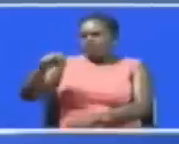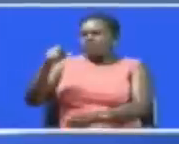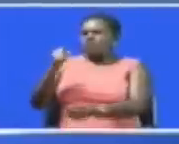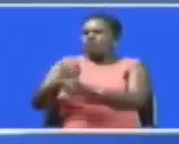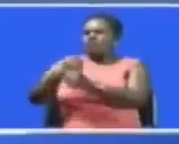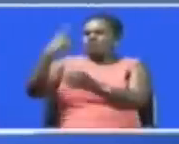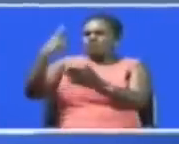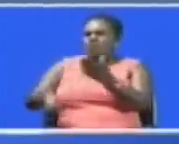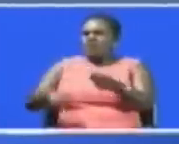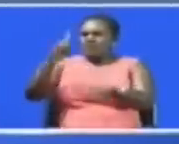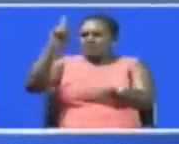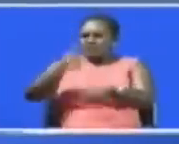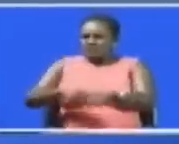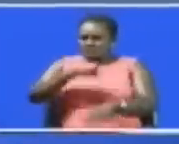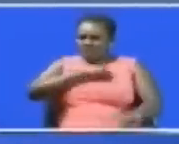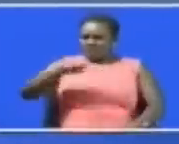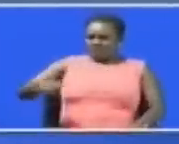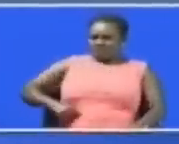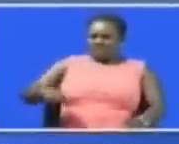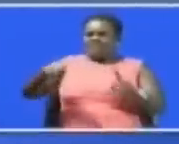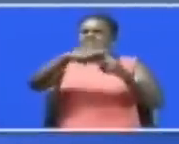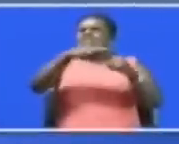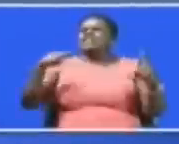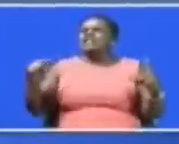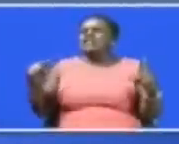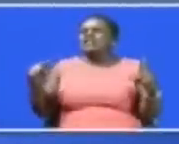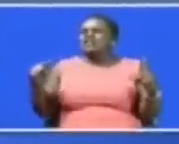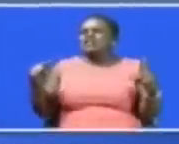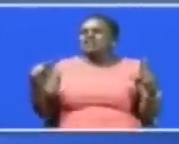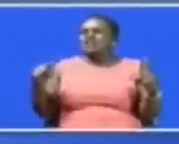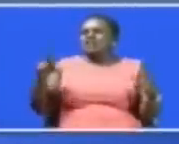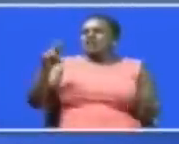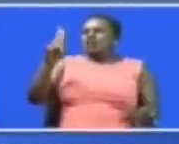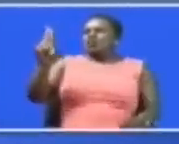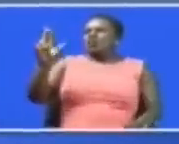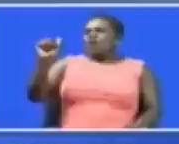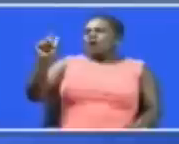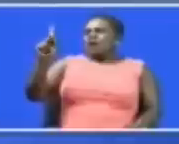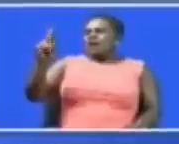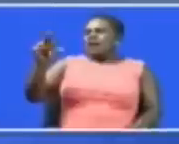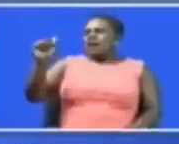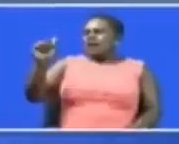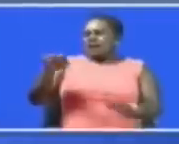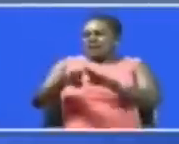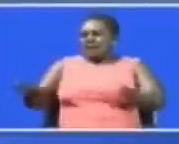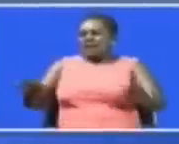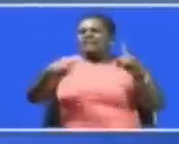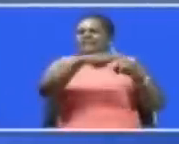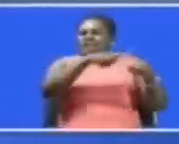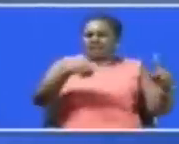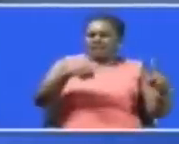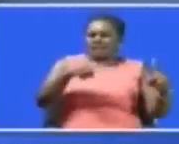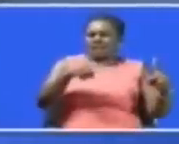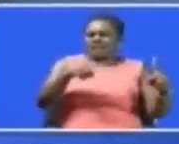What do? When it comes to the Senate, they kill it. You know, the Ruaraka land, you know, they killed it. There was a very good